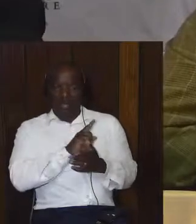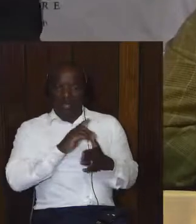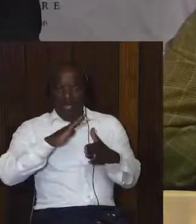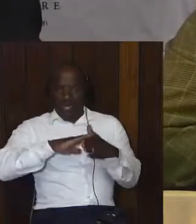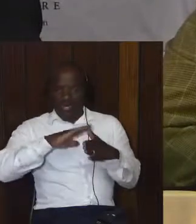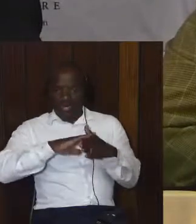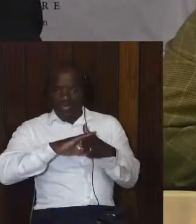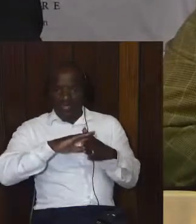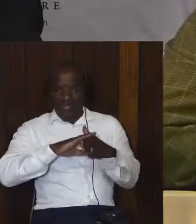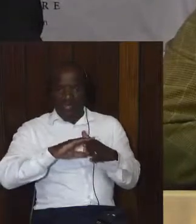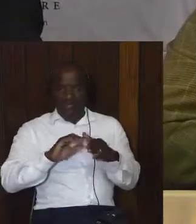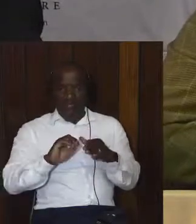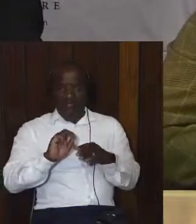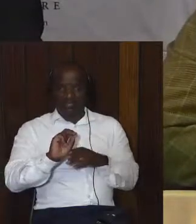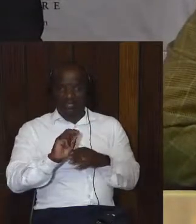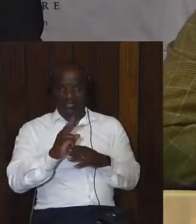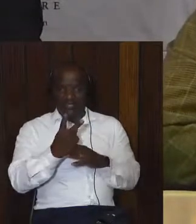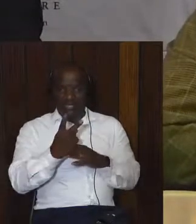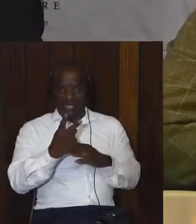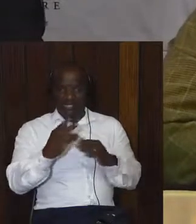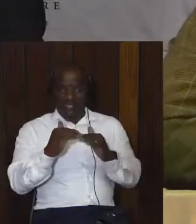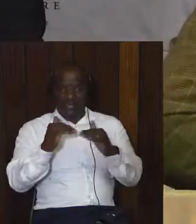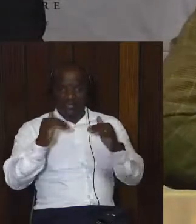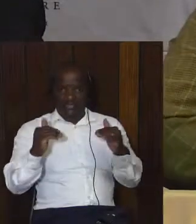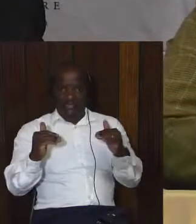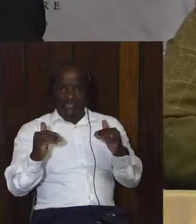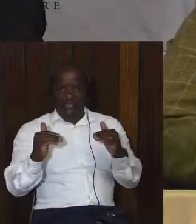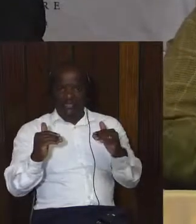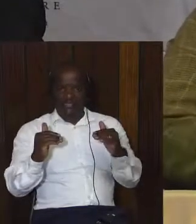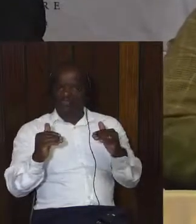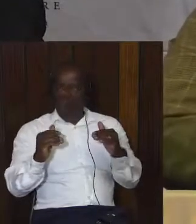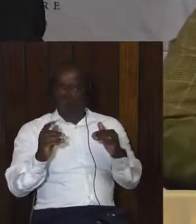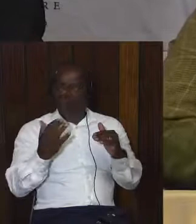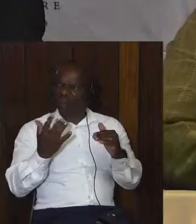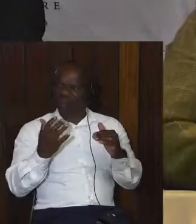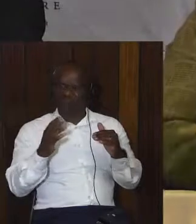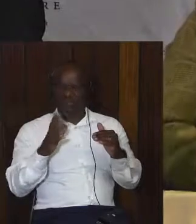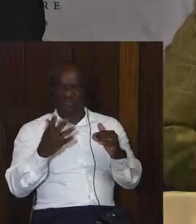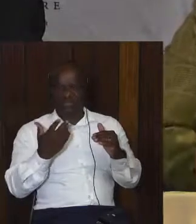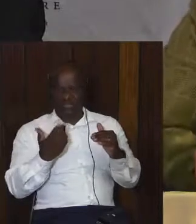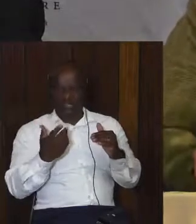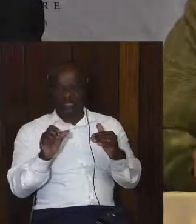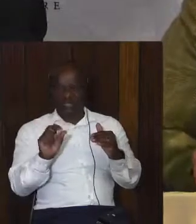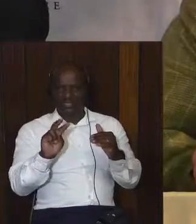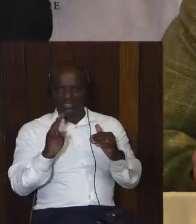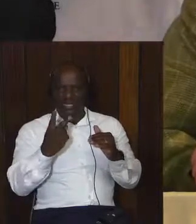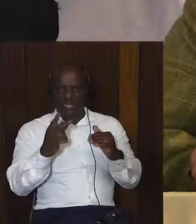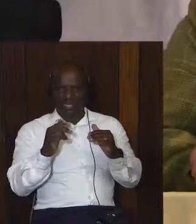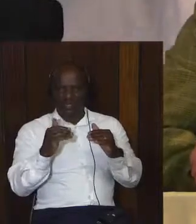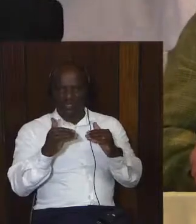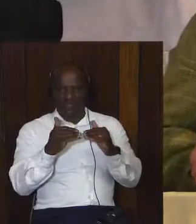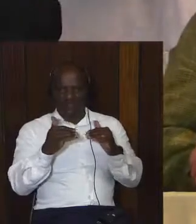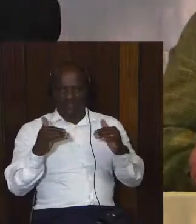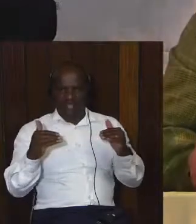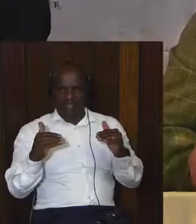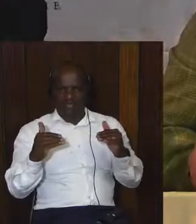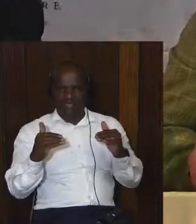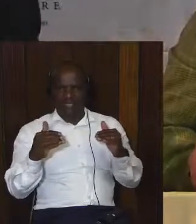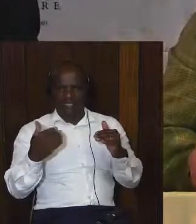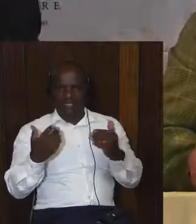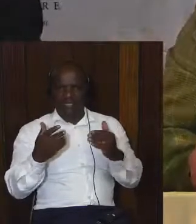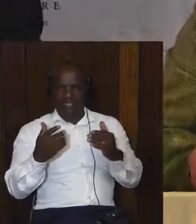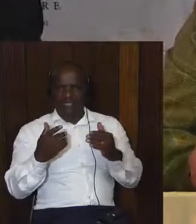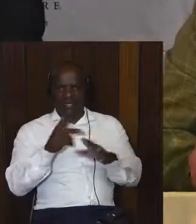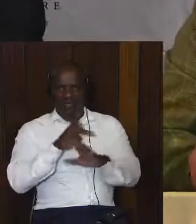for the second stage, what was that, the second phase projects that was not